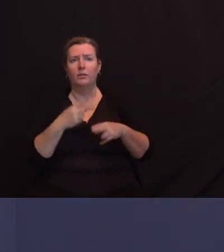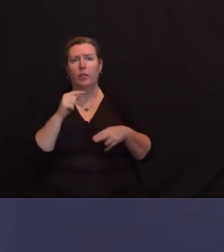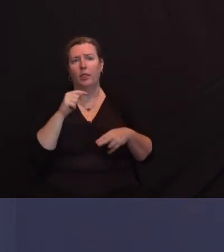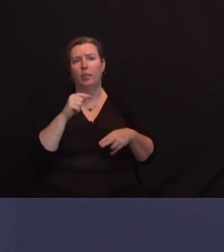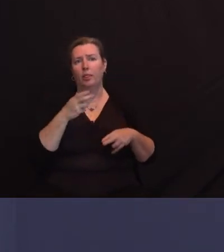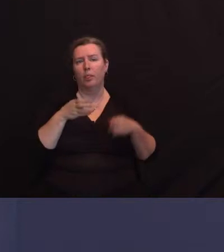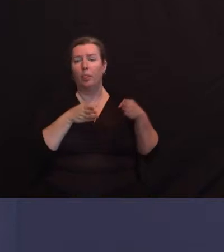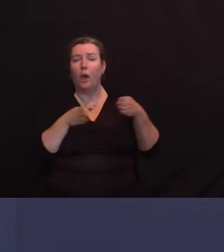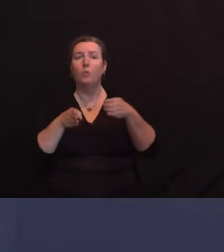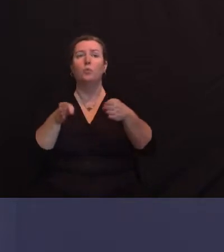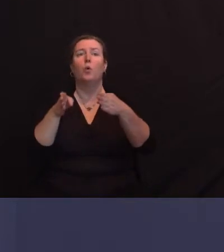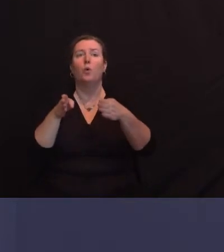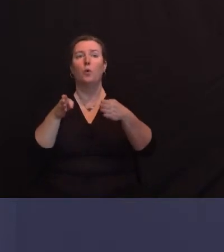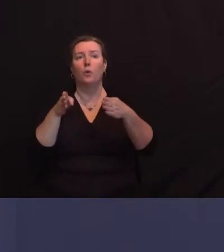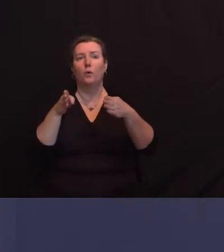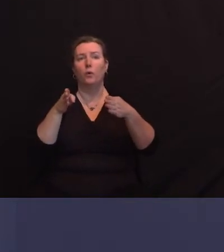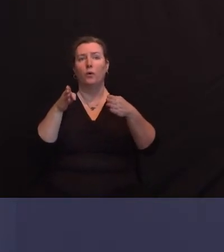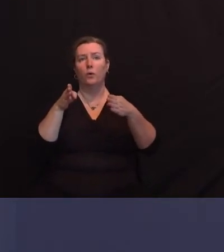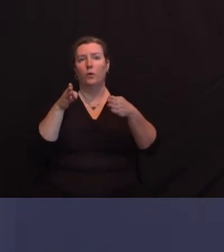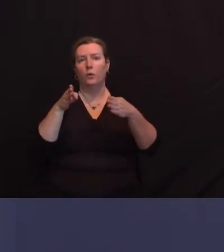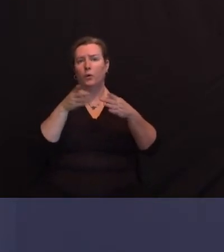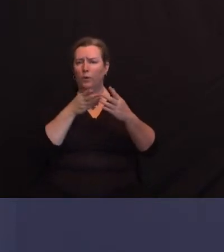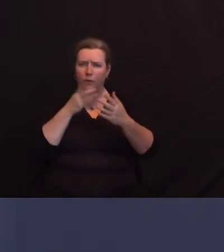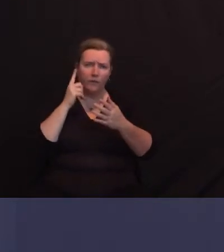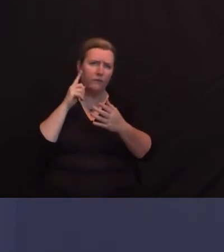Safety Guidance for the